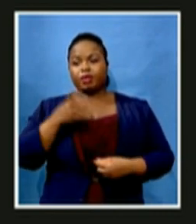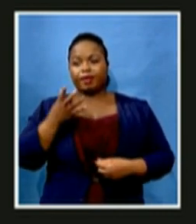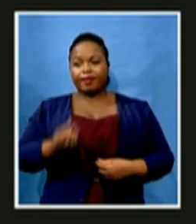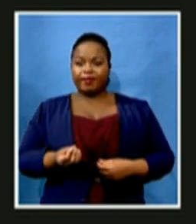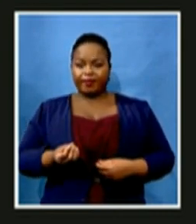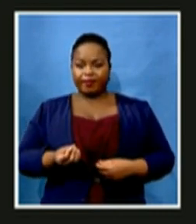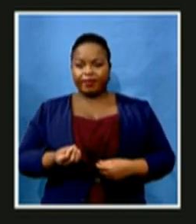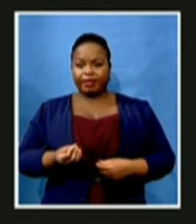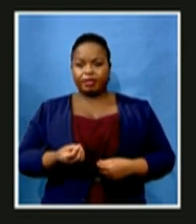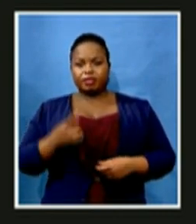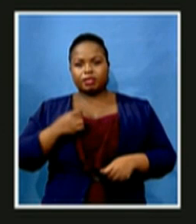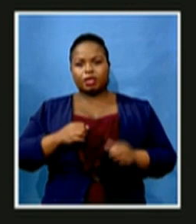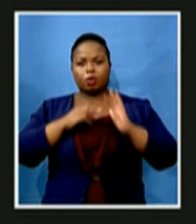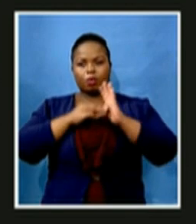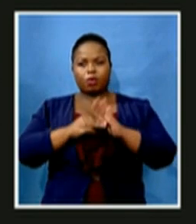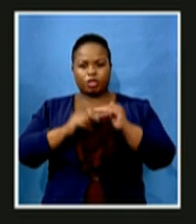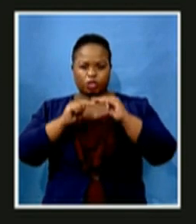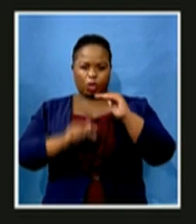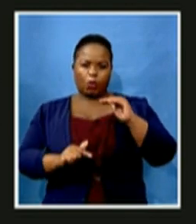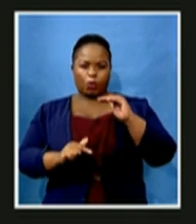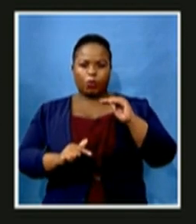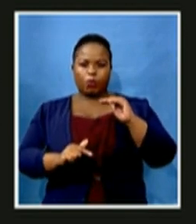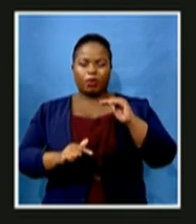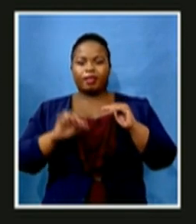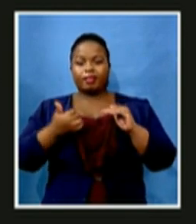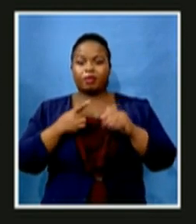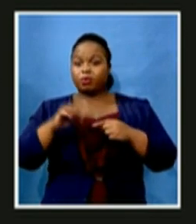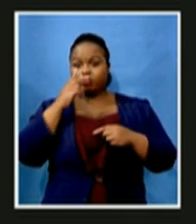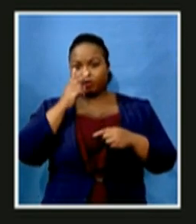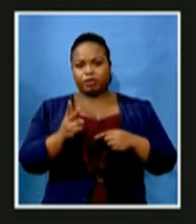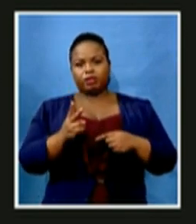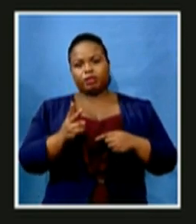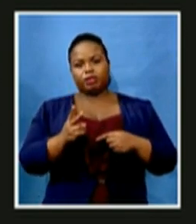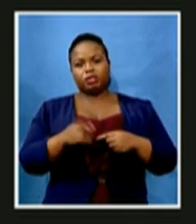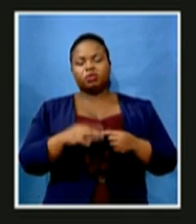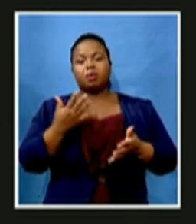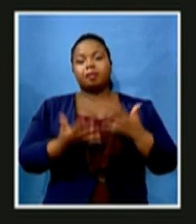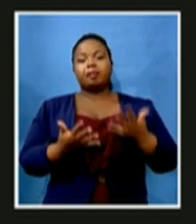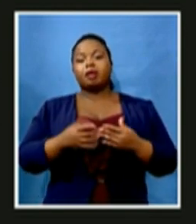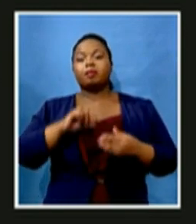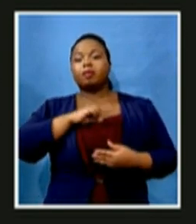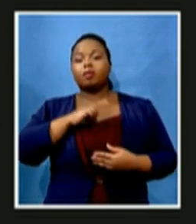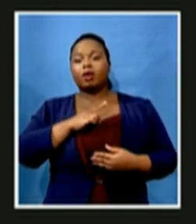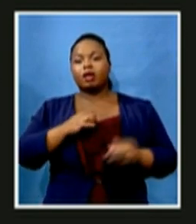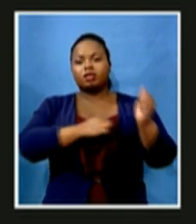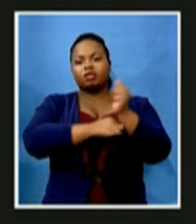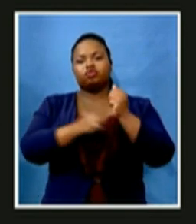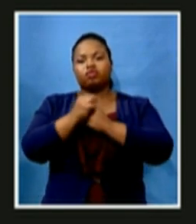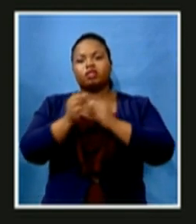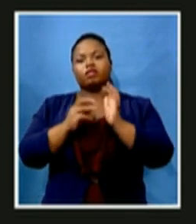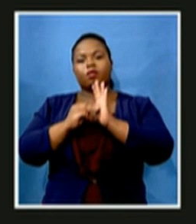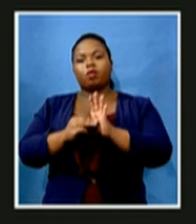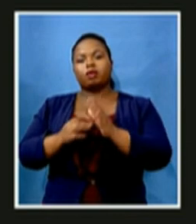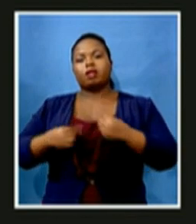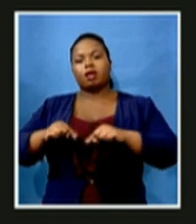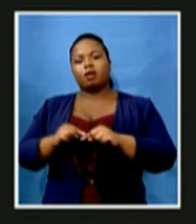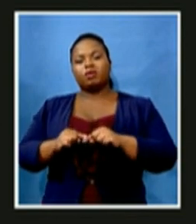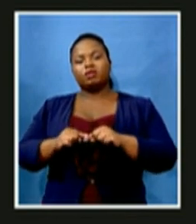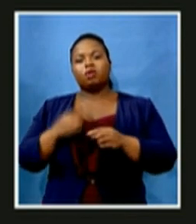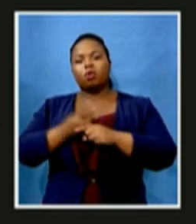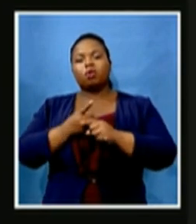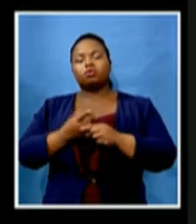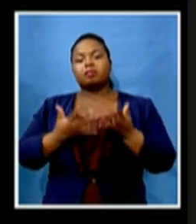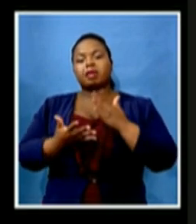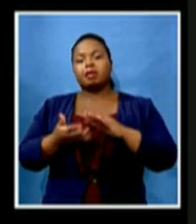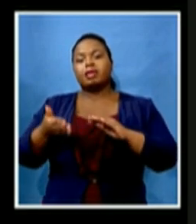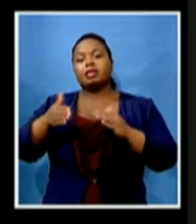we've currently seen, which could be because the structure of the model was pushing our peaks out too late. But we're busy going through that calibration